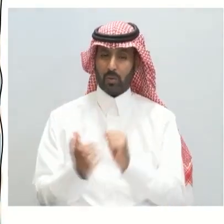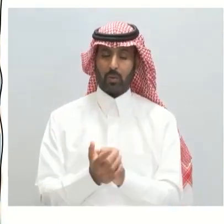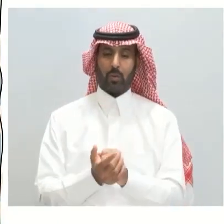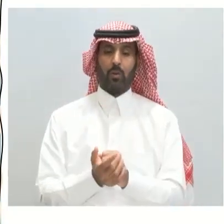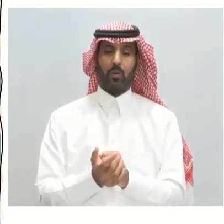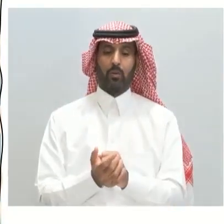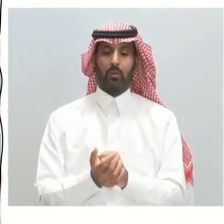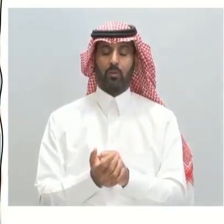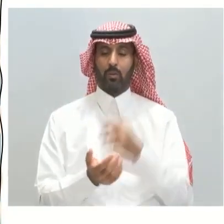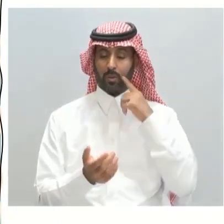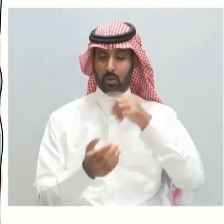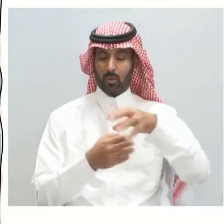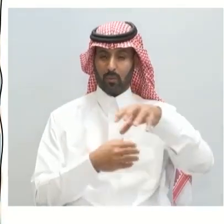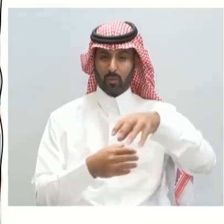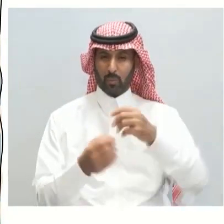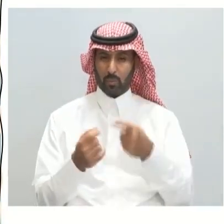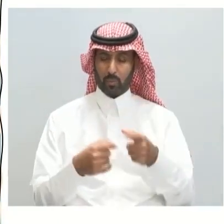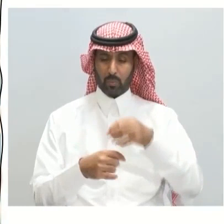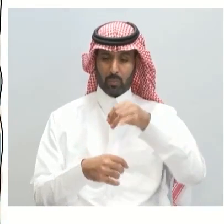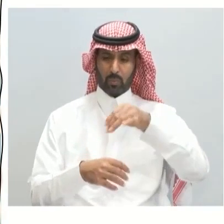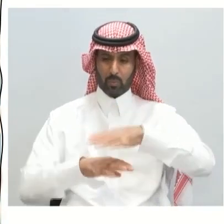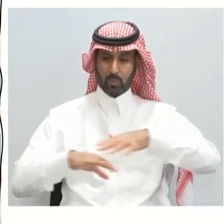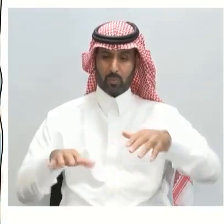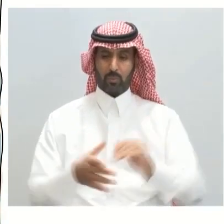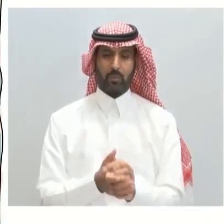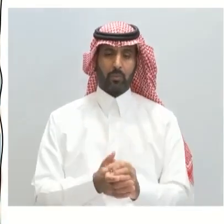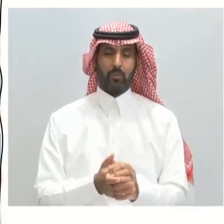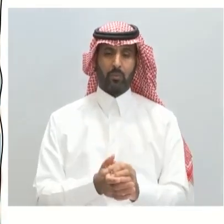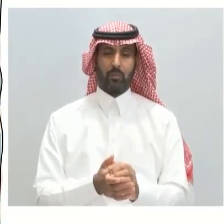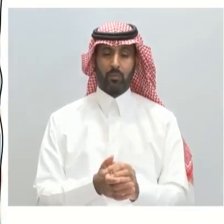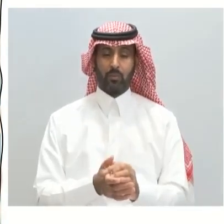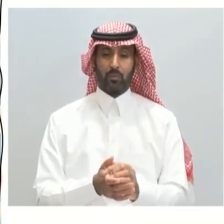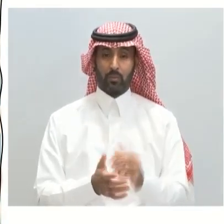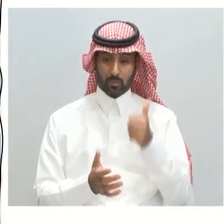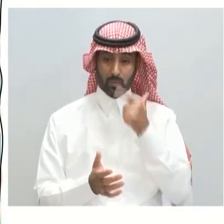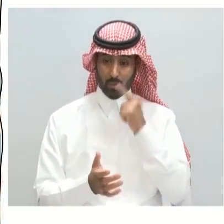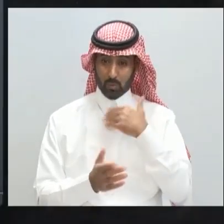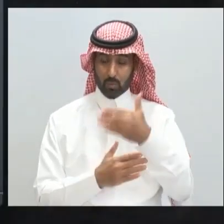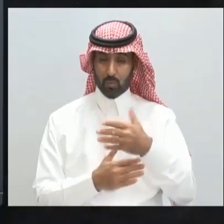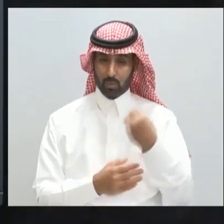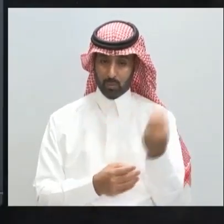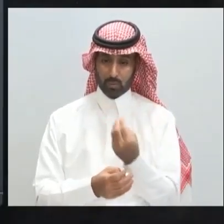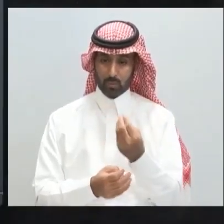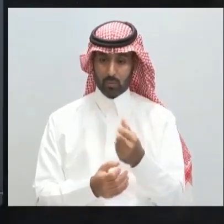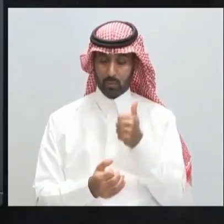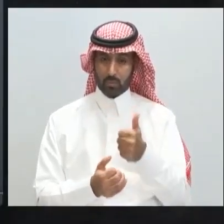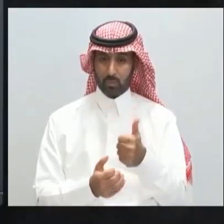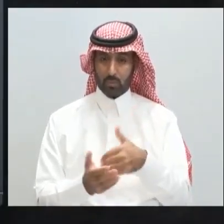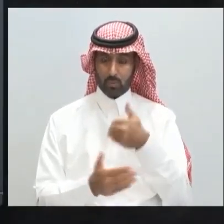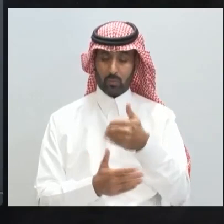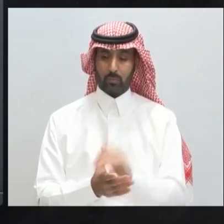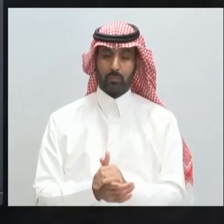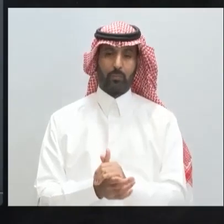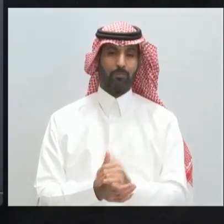place? At the edge of the desert. Has the trip been successful? So, has the trip been